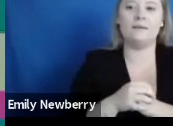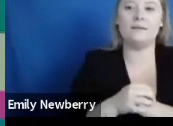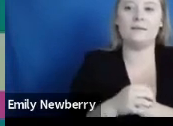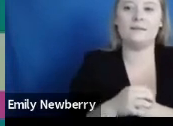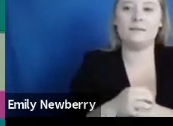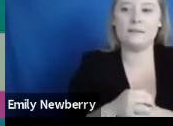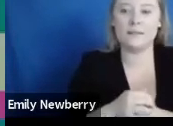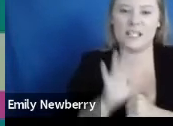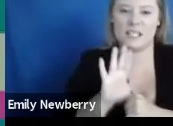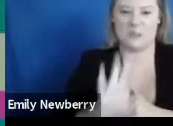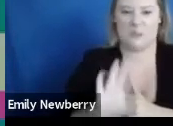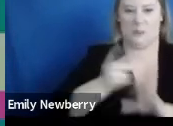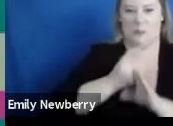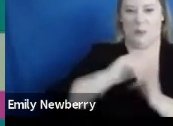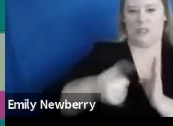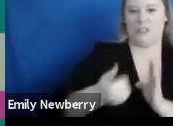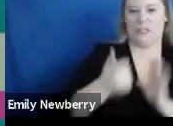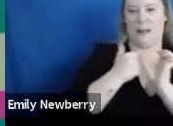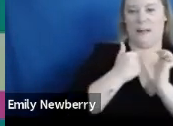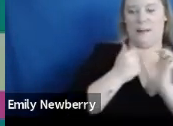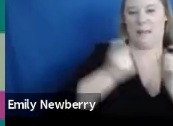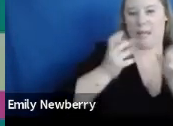project manager on this.